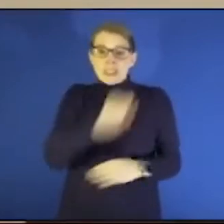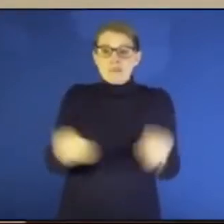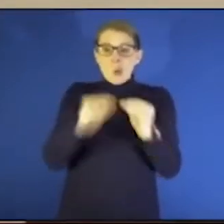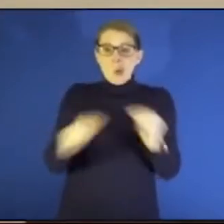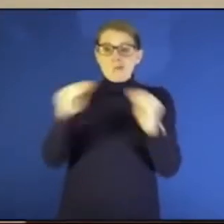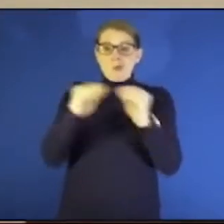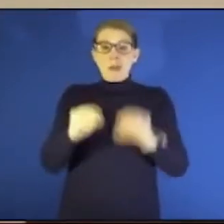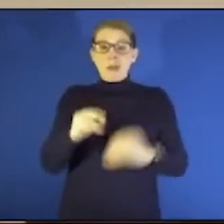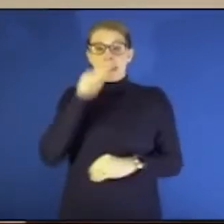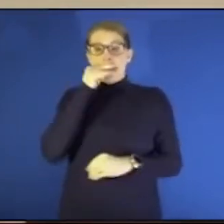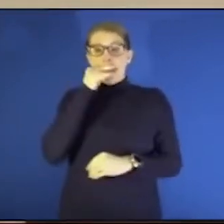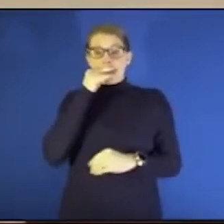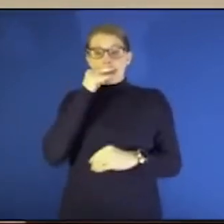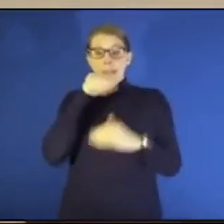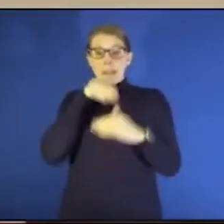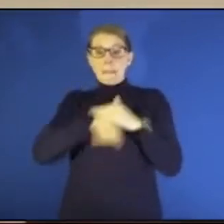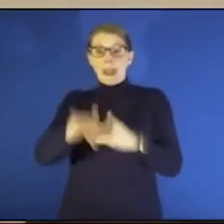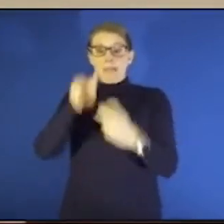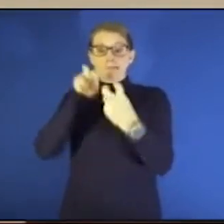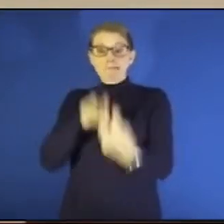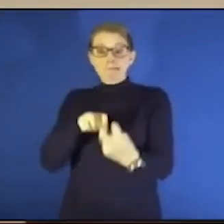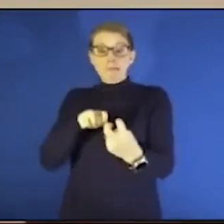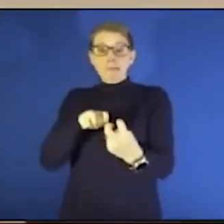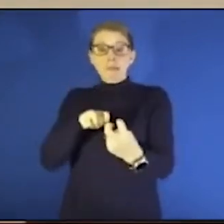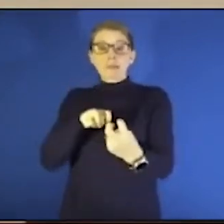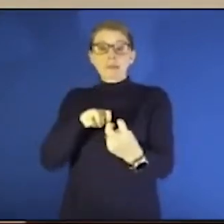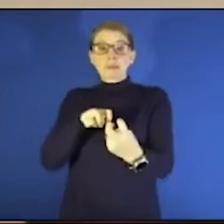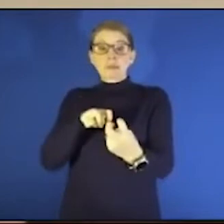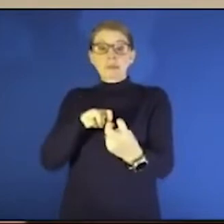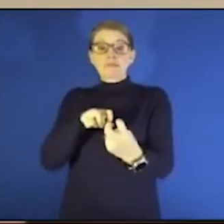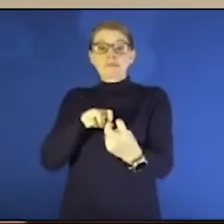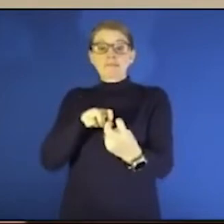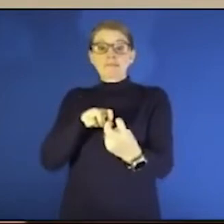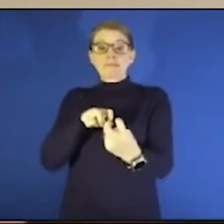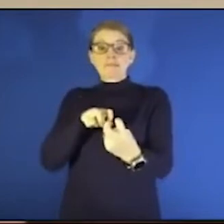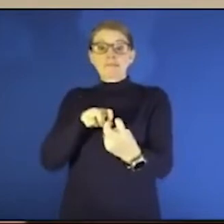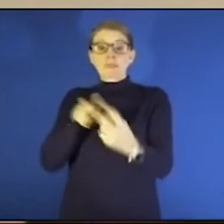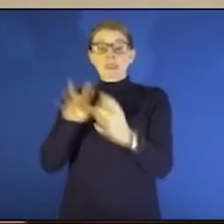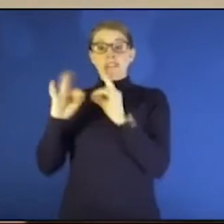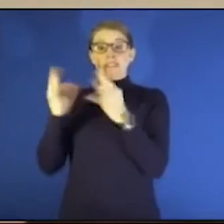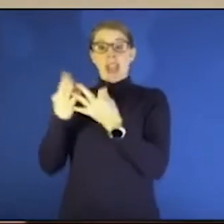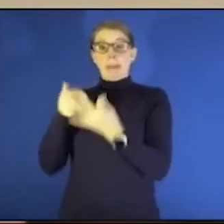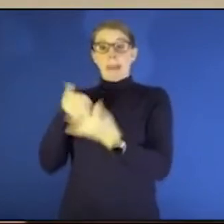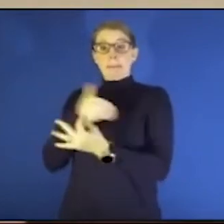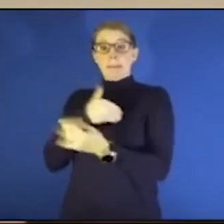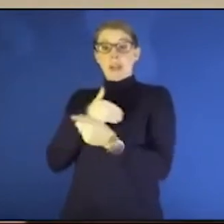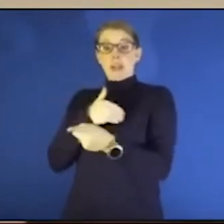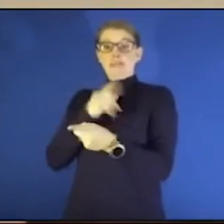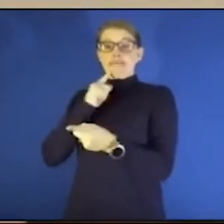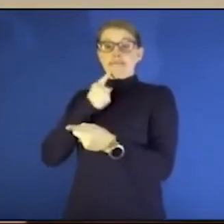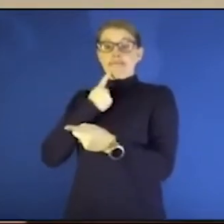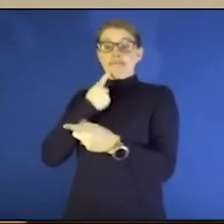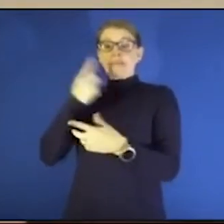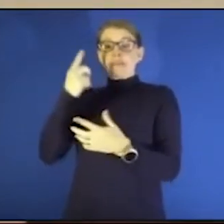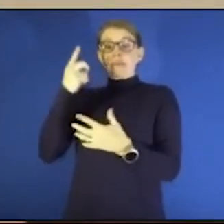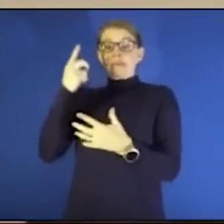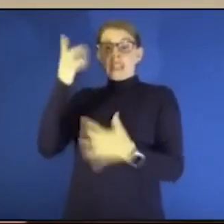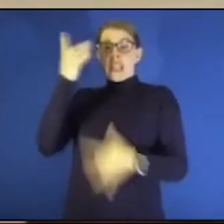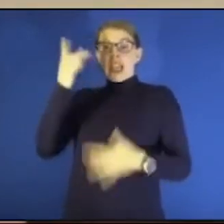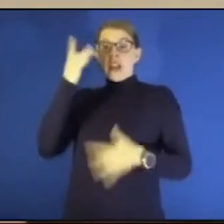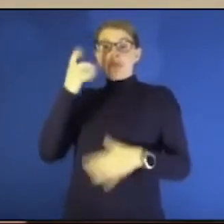in and dealing directly with a family member who has been seriously ill, hospitalized, or died from